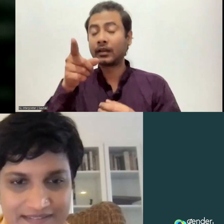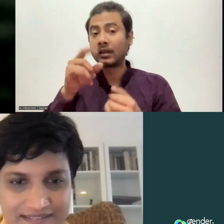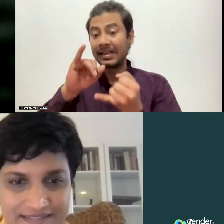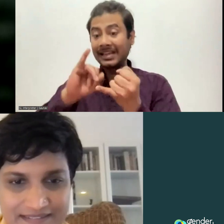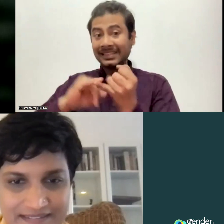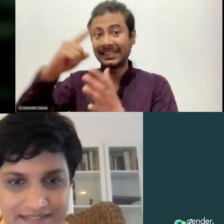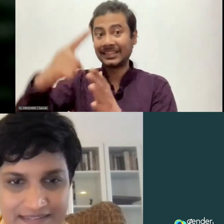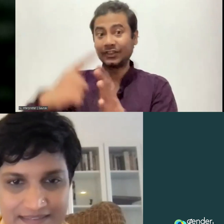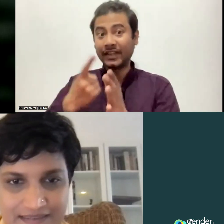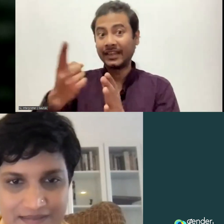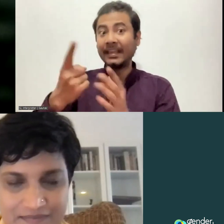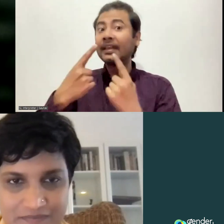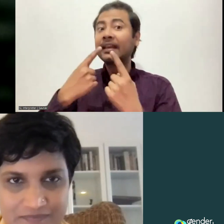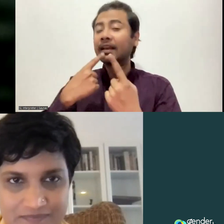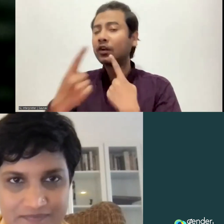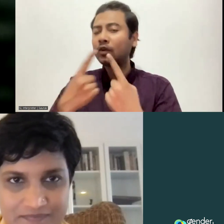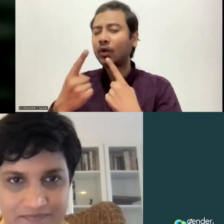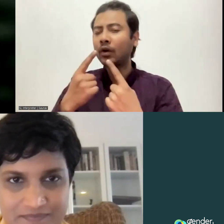is people who worked on